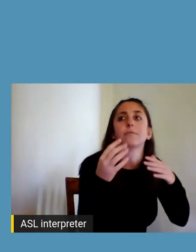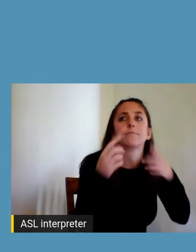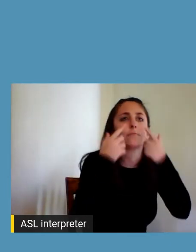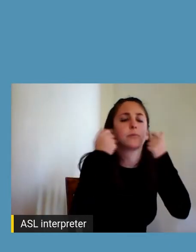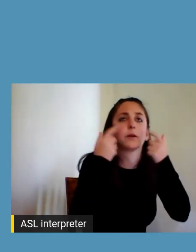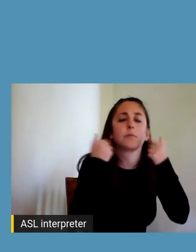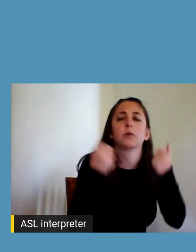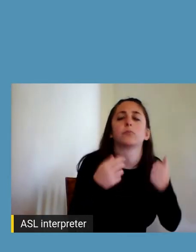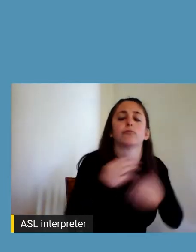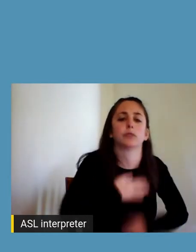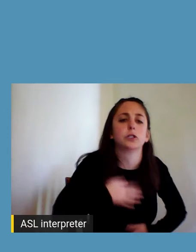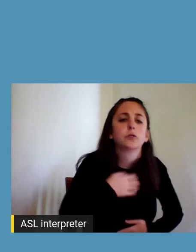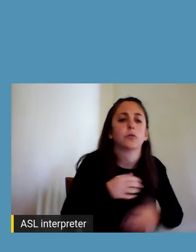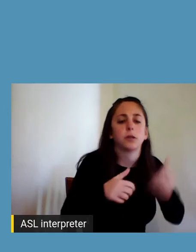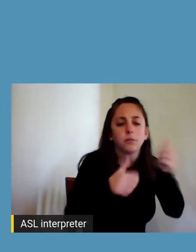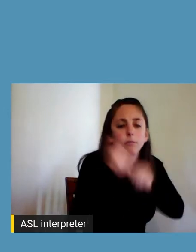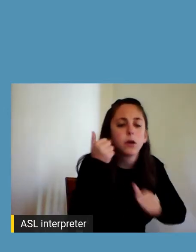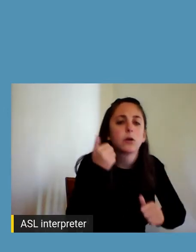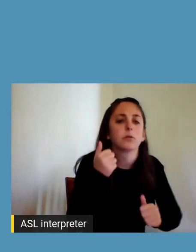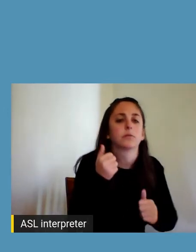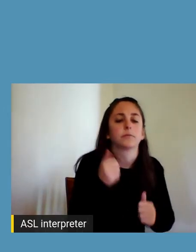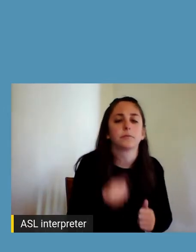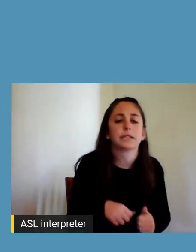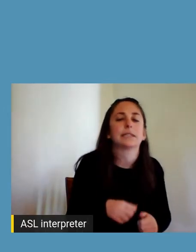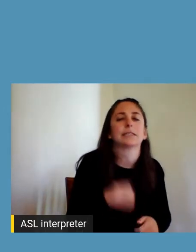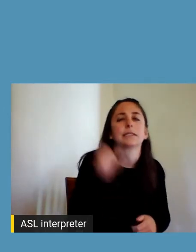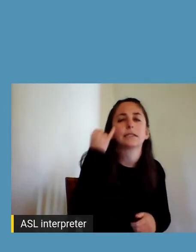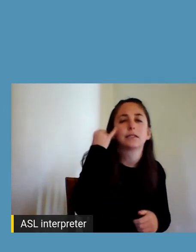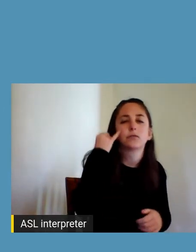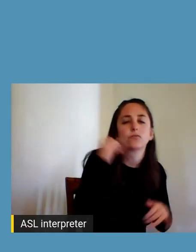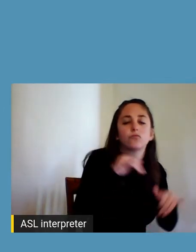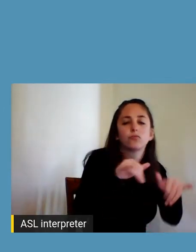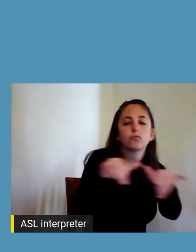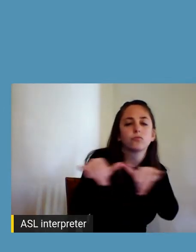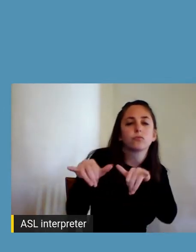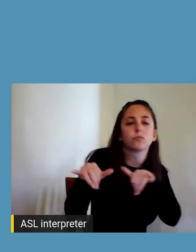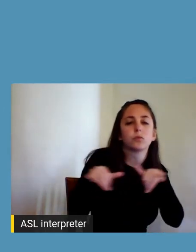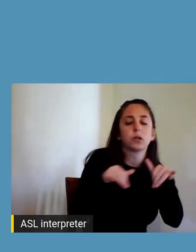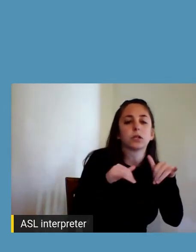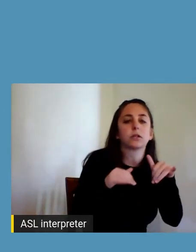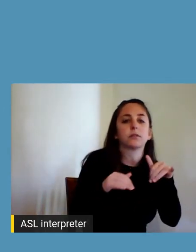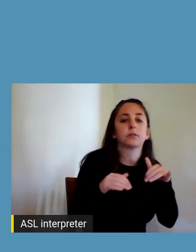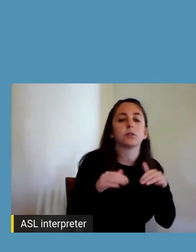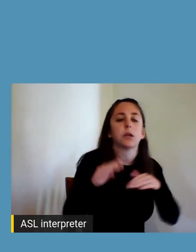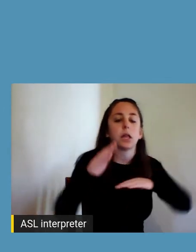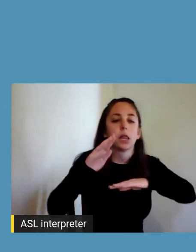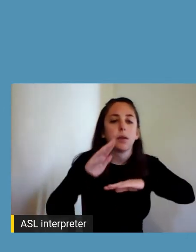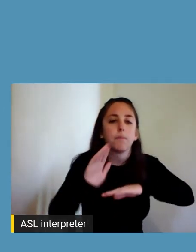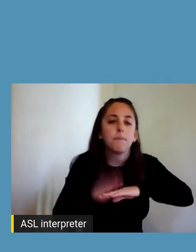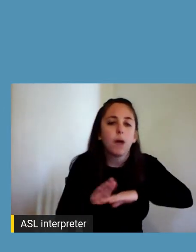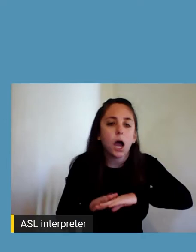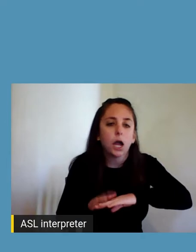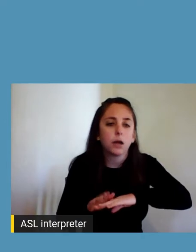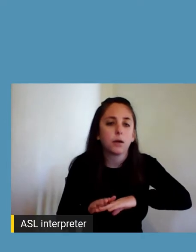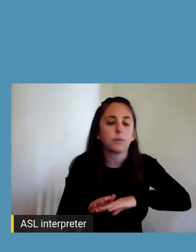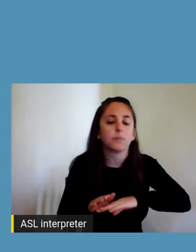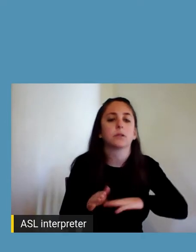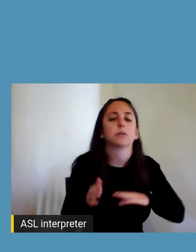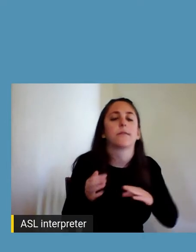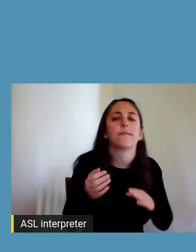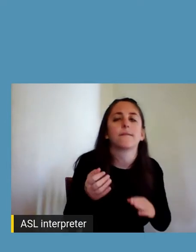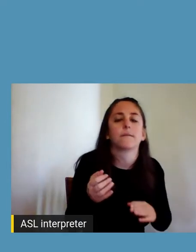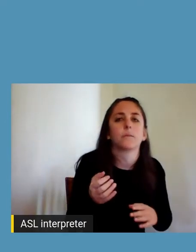those 4 had in common. Then I would look at the bottom 4 as well. I would find